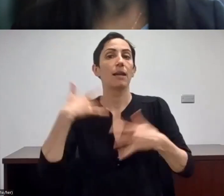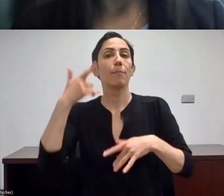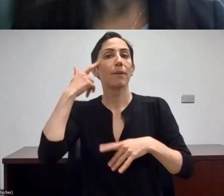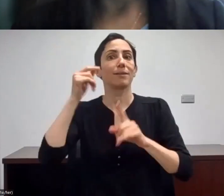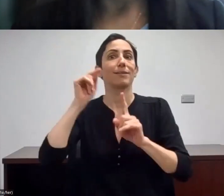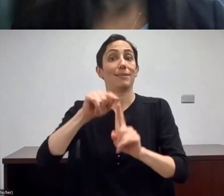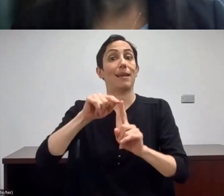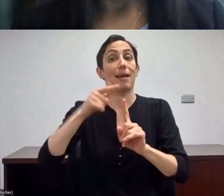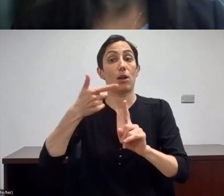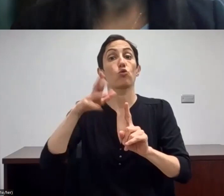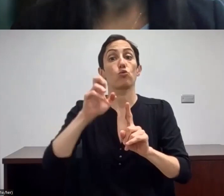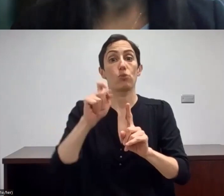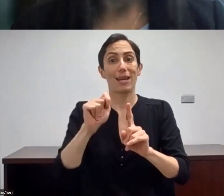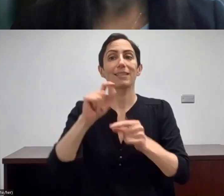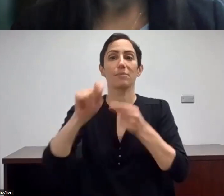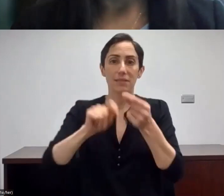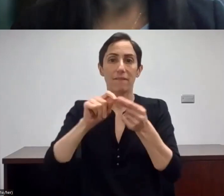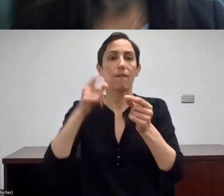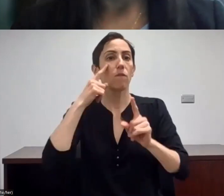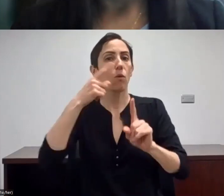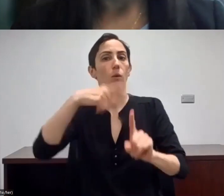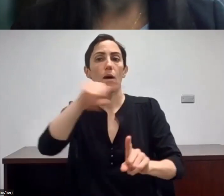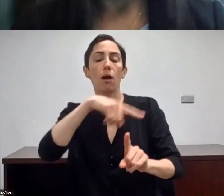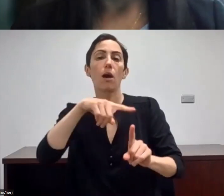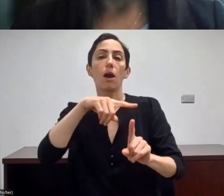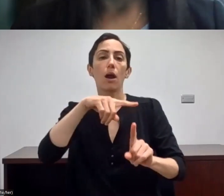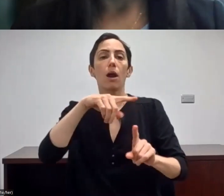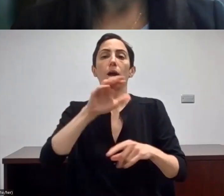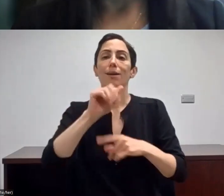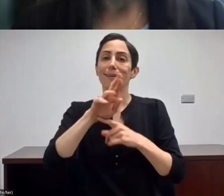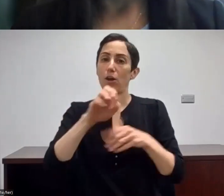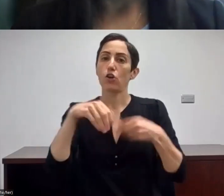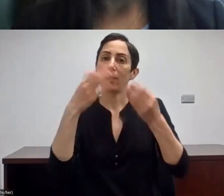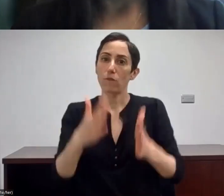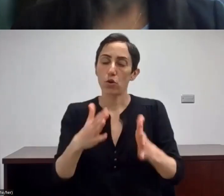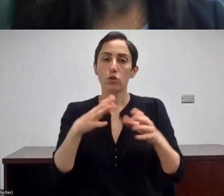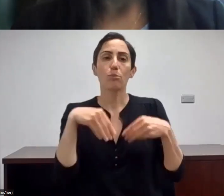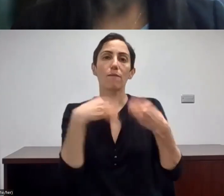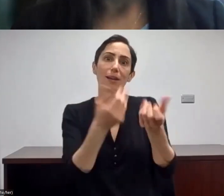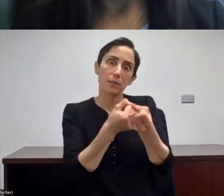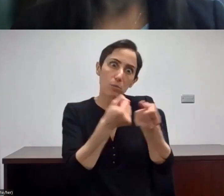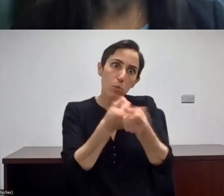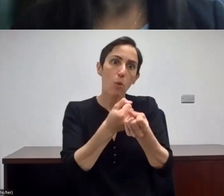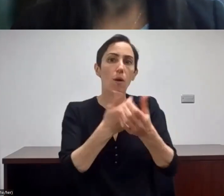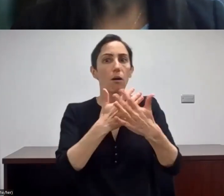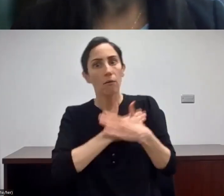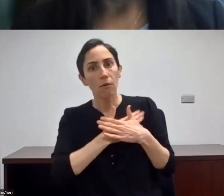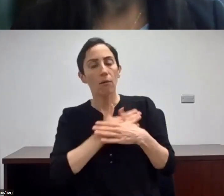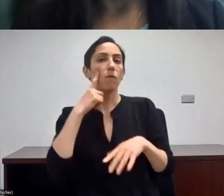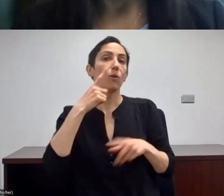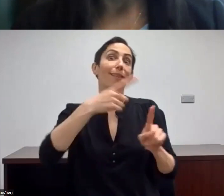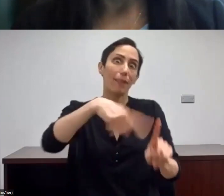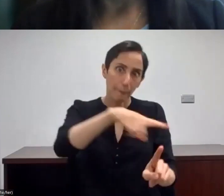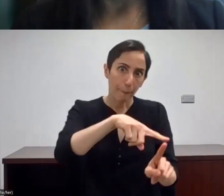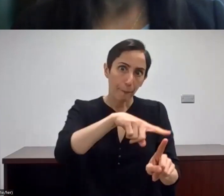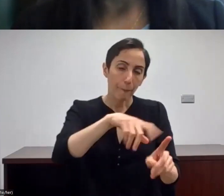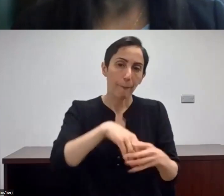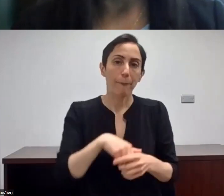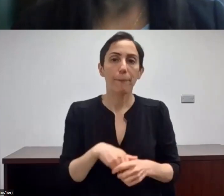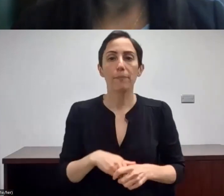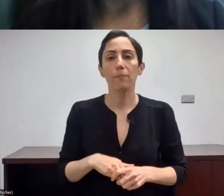to caregiver respite and offering programs just for caregivers that are going to be